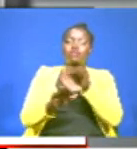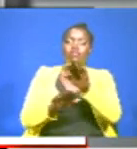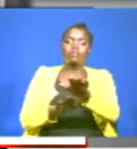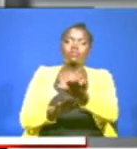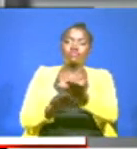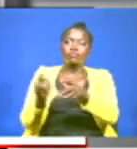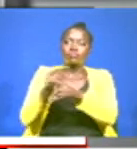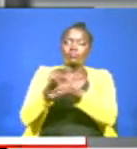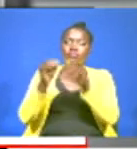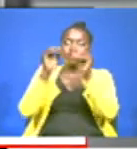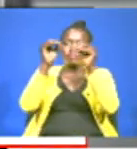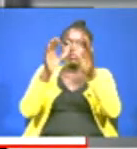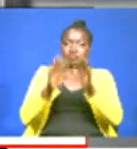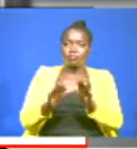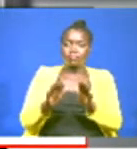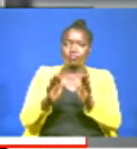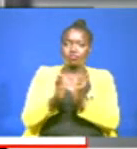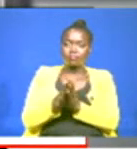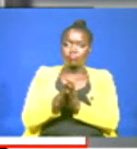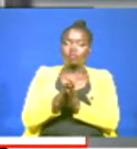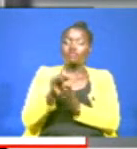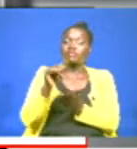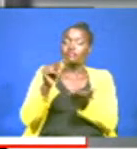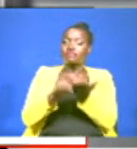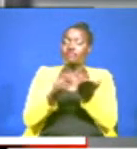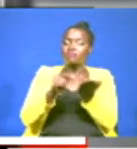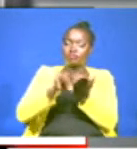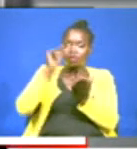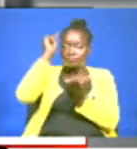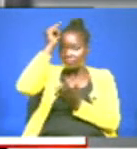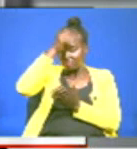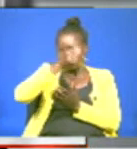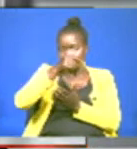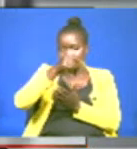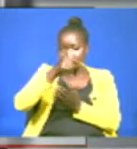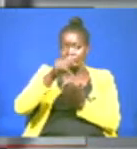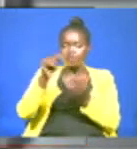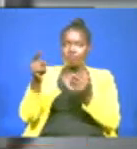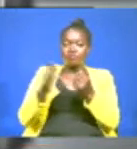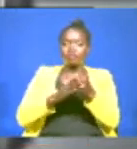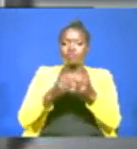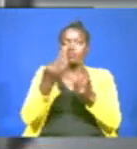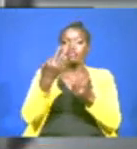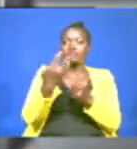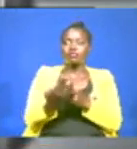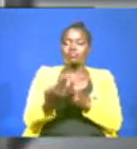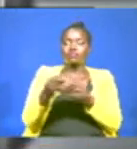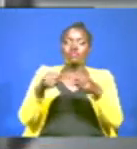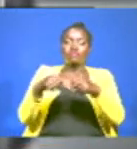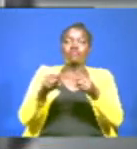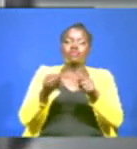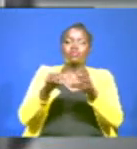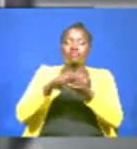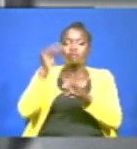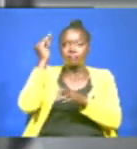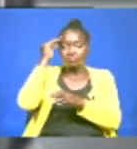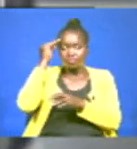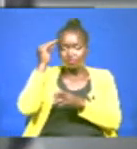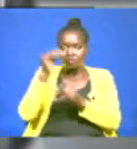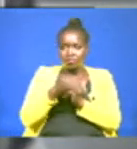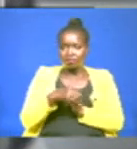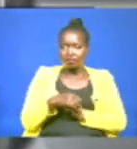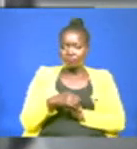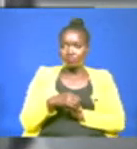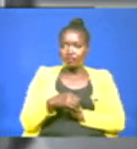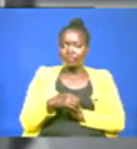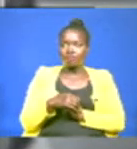as a teacher at Makerere, where he graduated in 1934 with a diploma in education. He